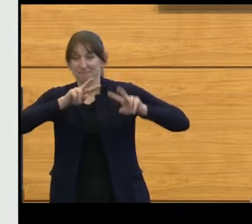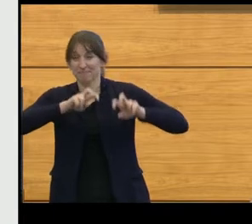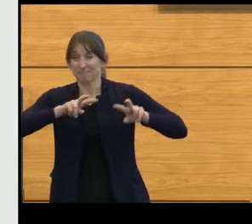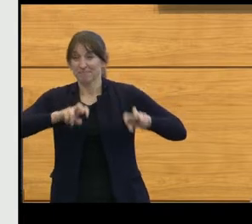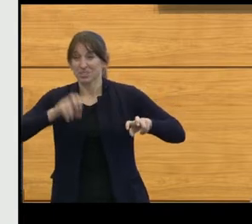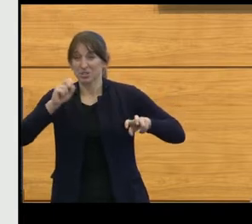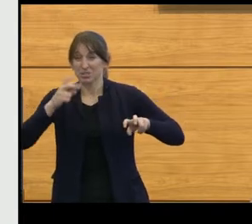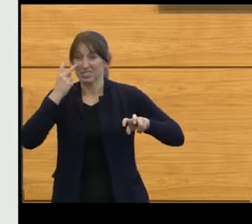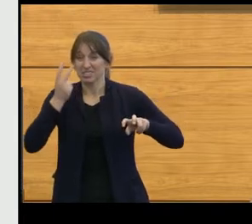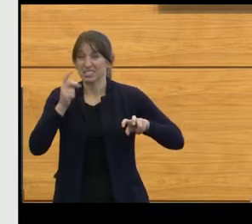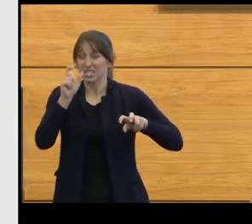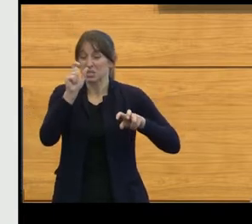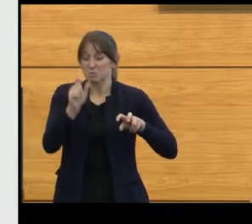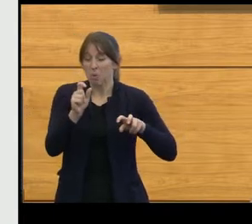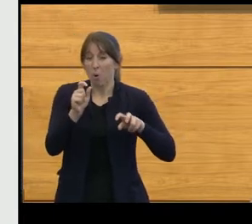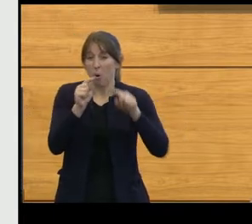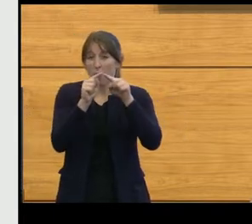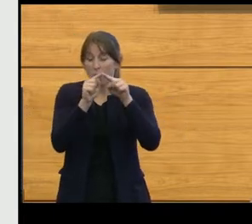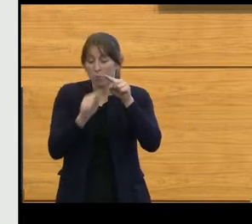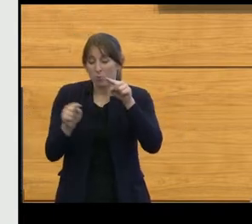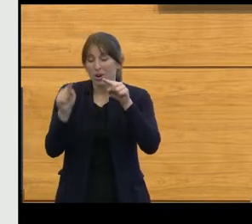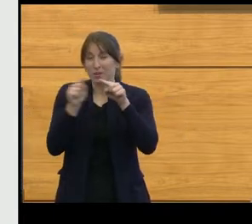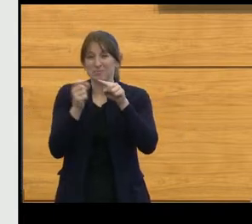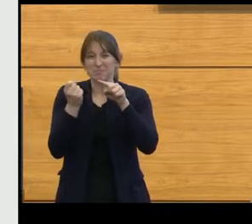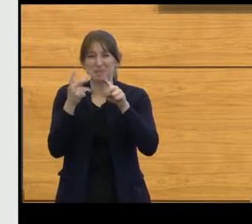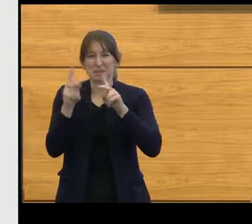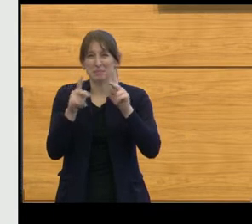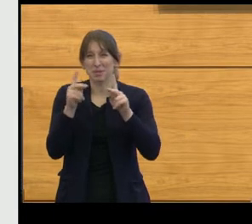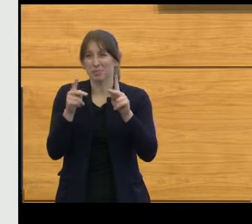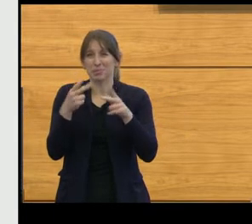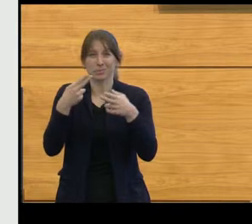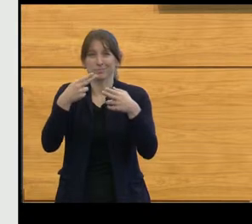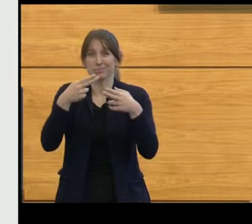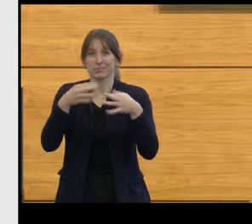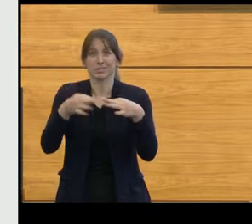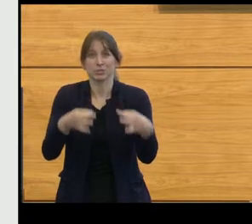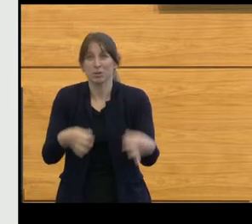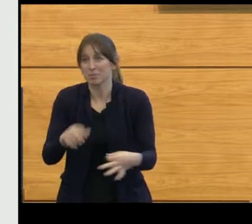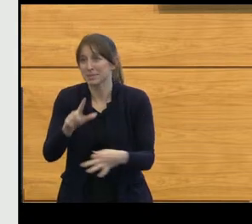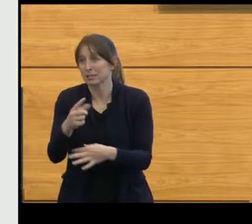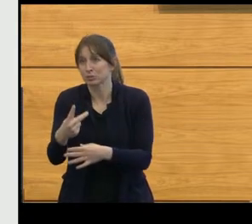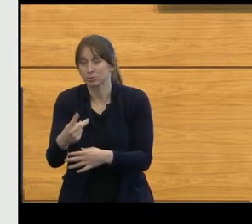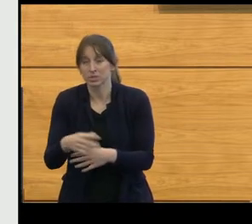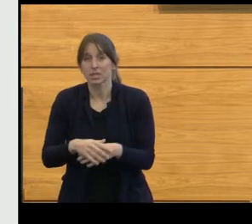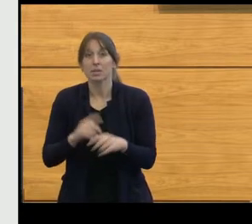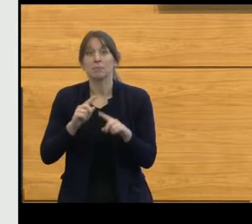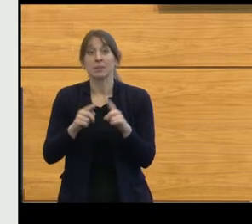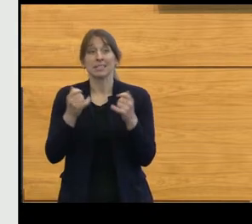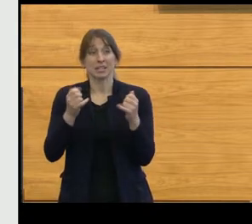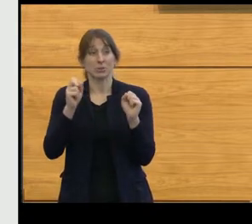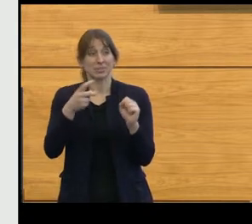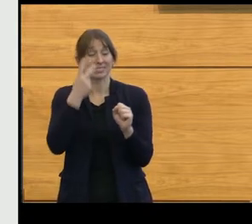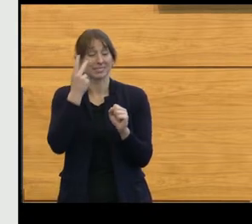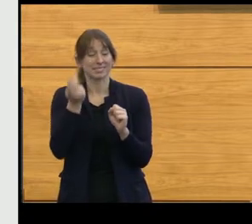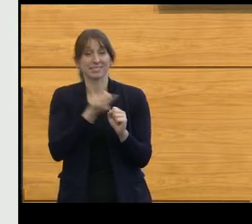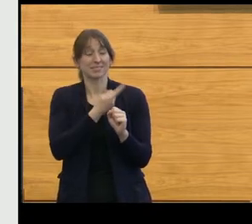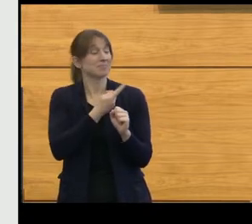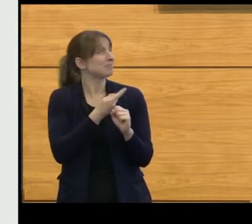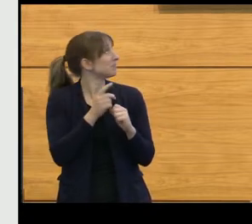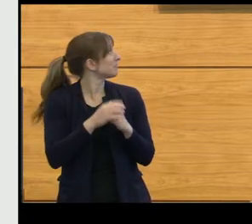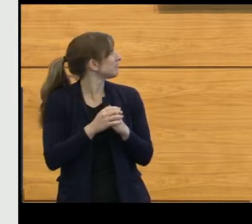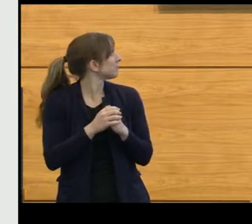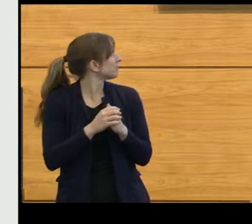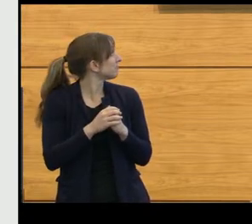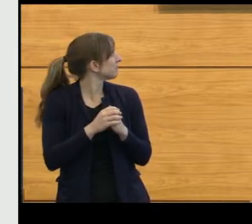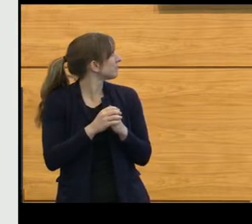small, round, blue cell tumor. In fact, people often describe them as that. But now you can see that even with histology, there